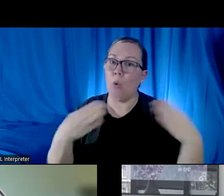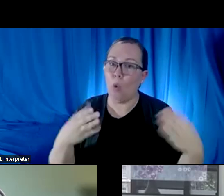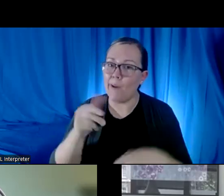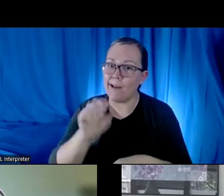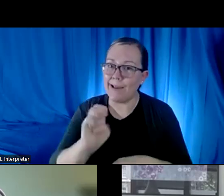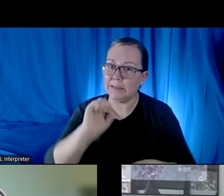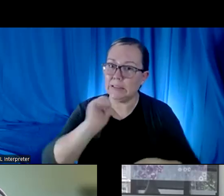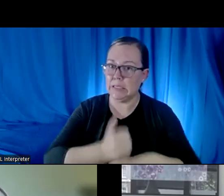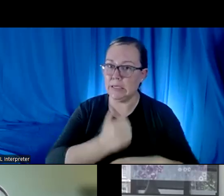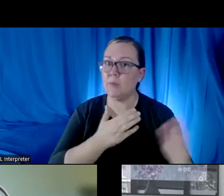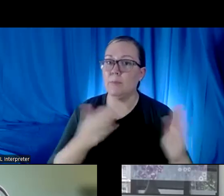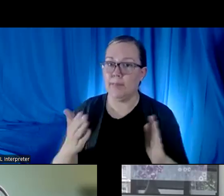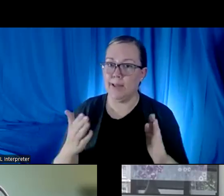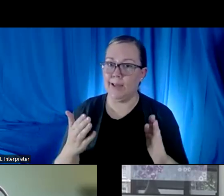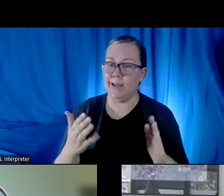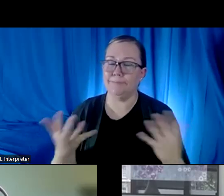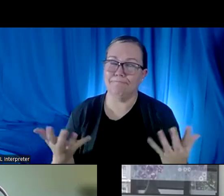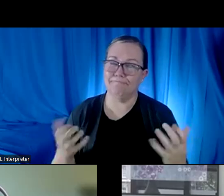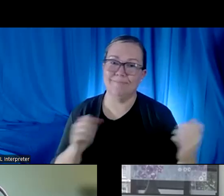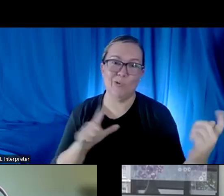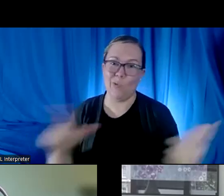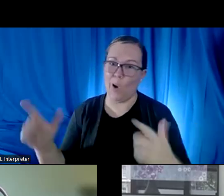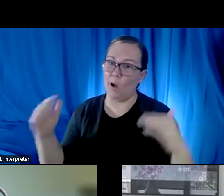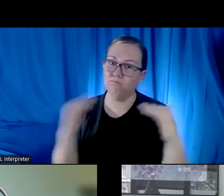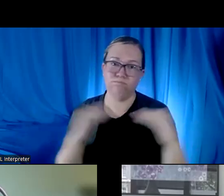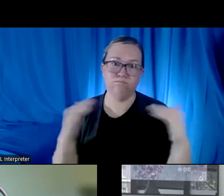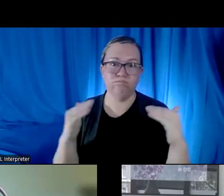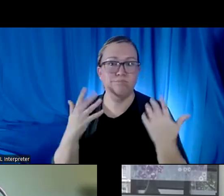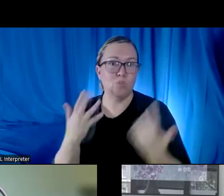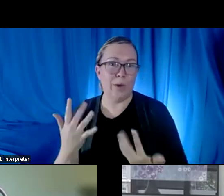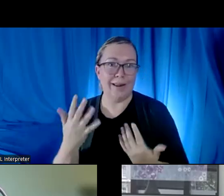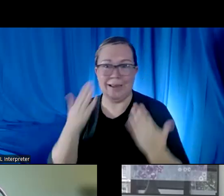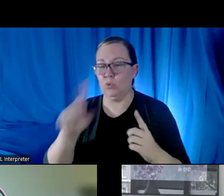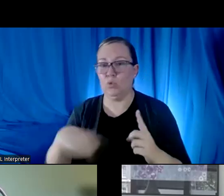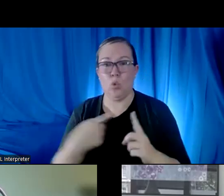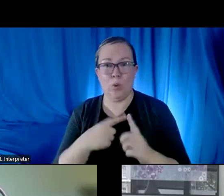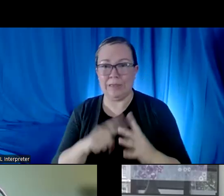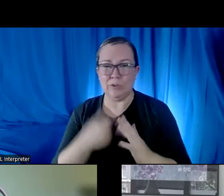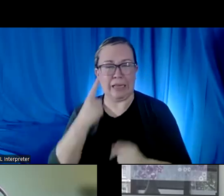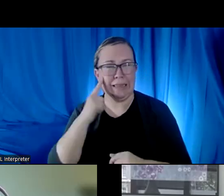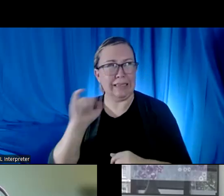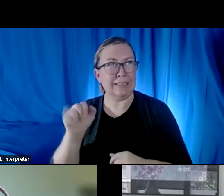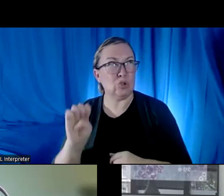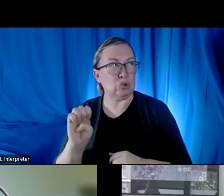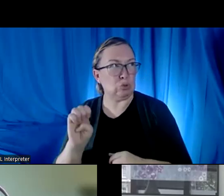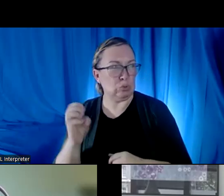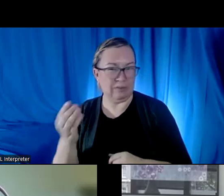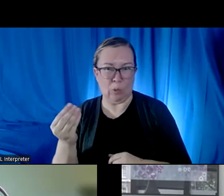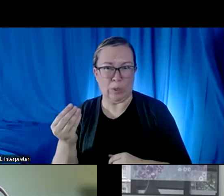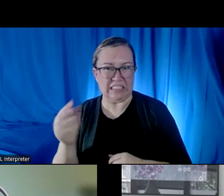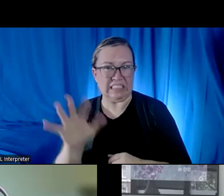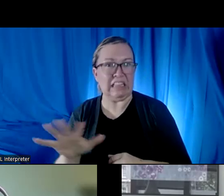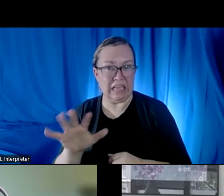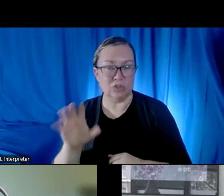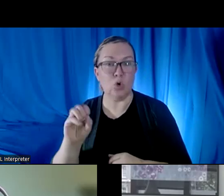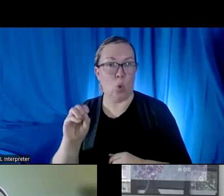plan. And that just started, I don't know the exact date, but it was in June, I believe, around June 14, that order of